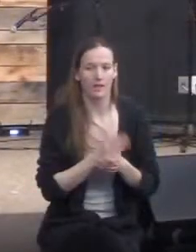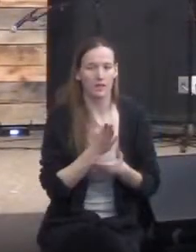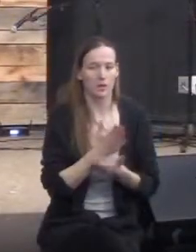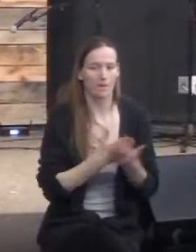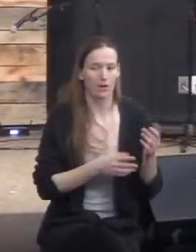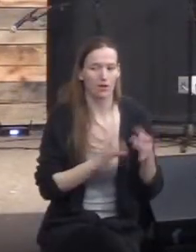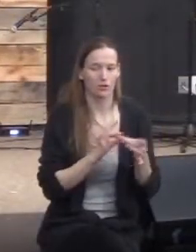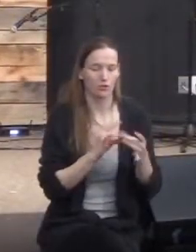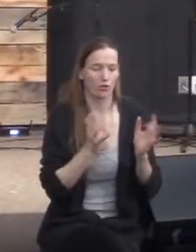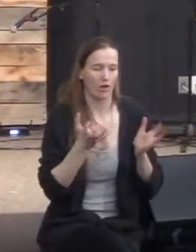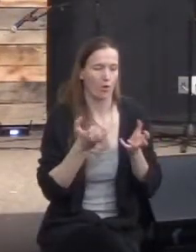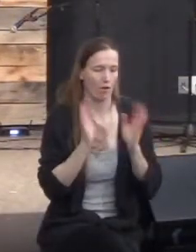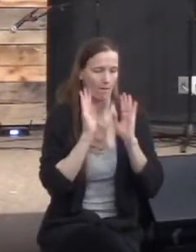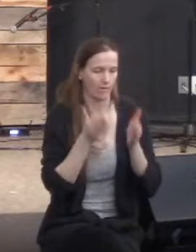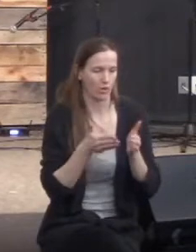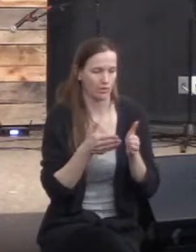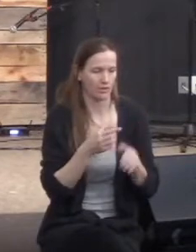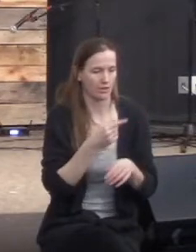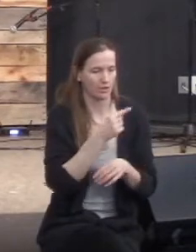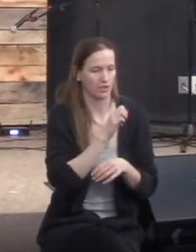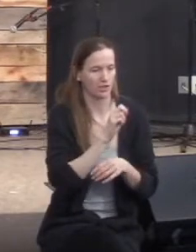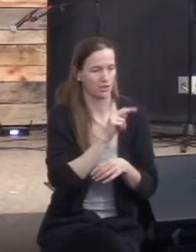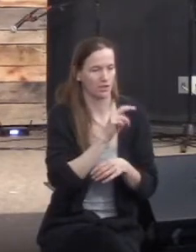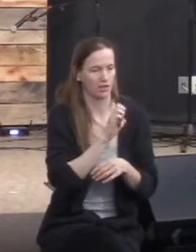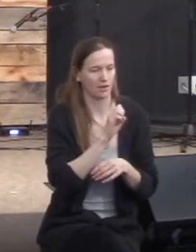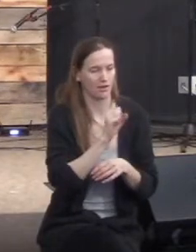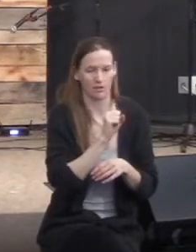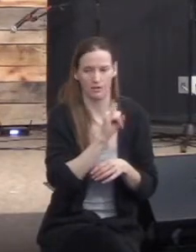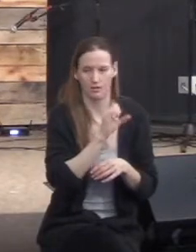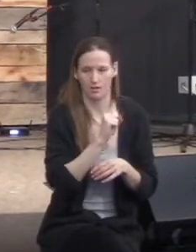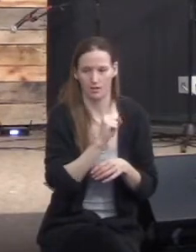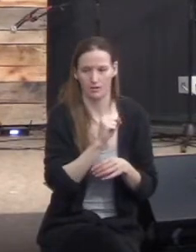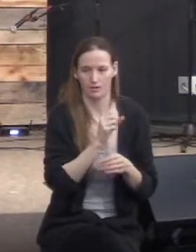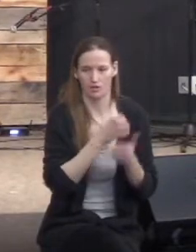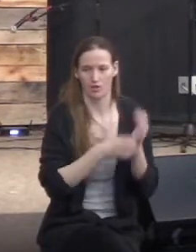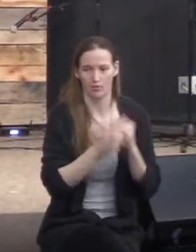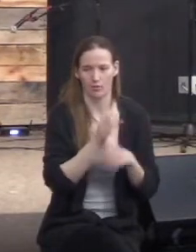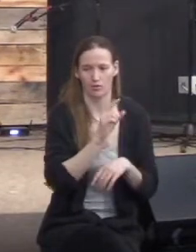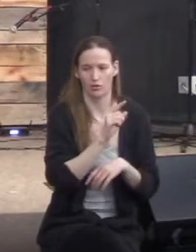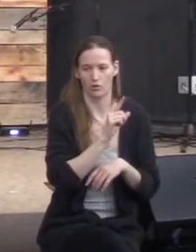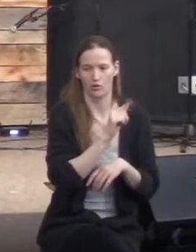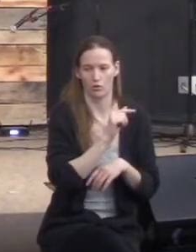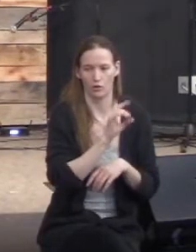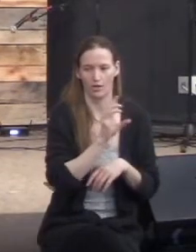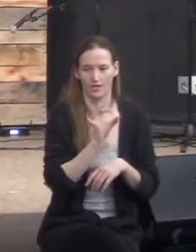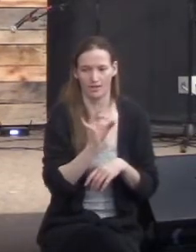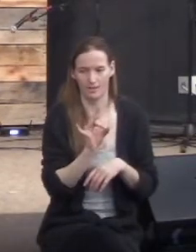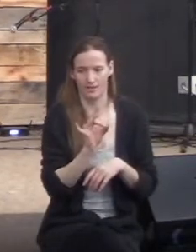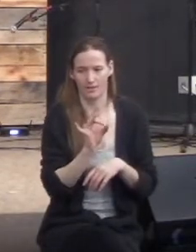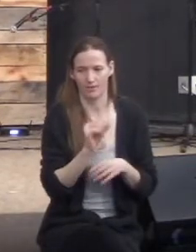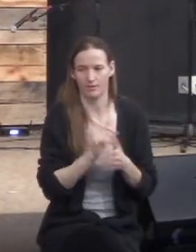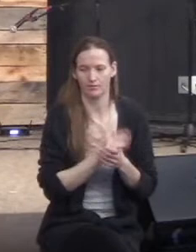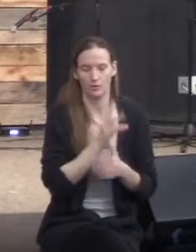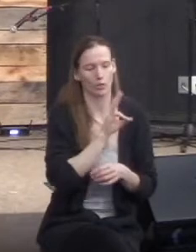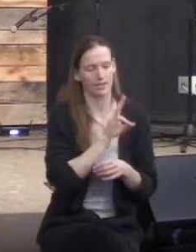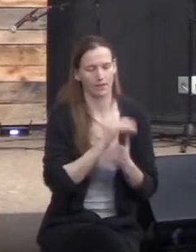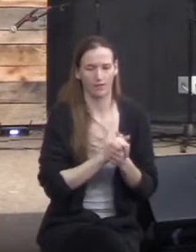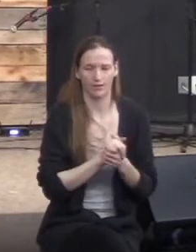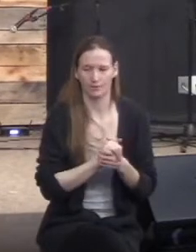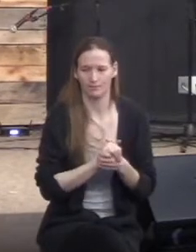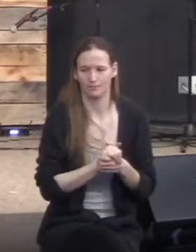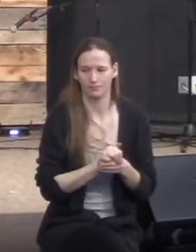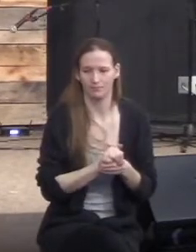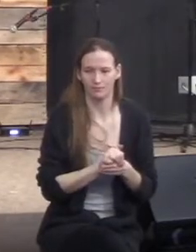he went to his, this is Genesis 27, verses 18 through 21. It says, he went to his father and said, my